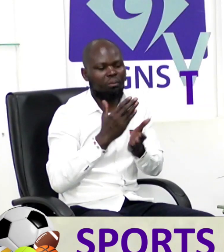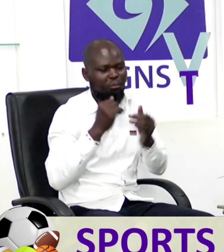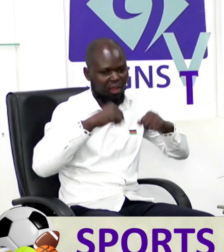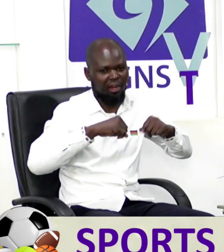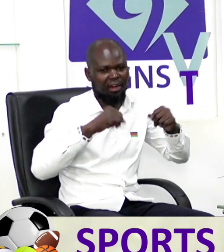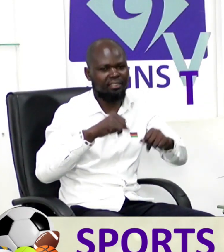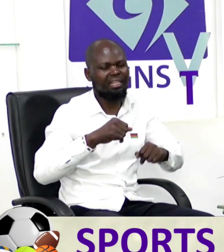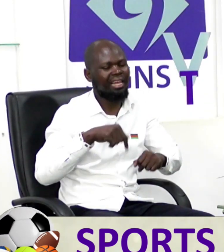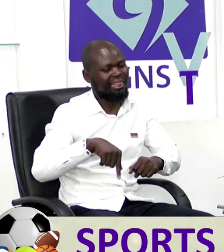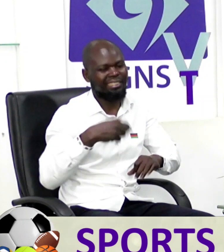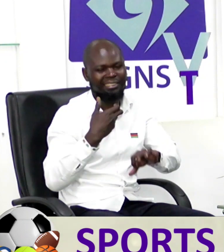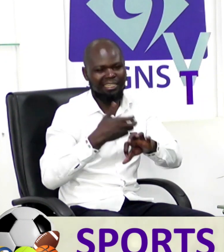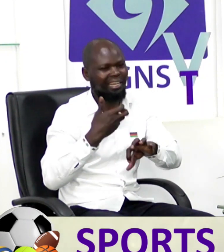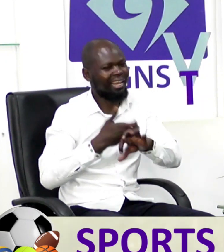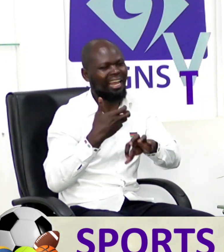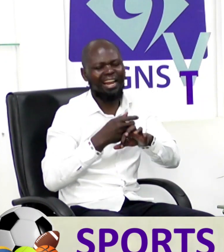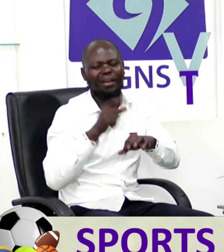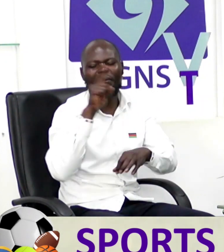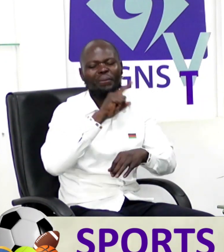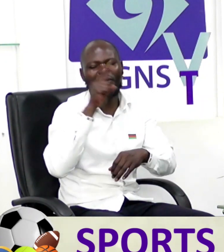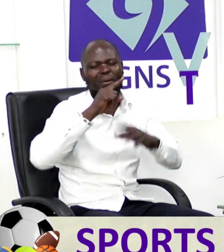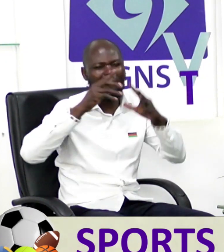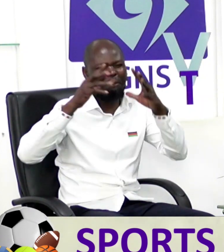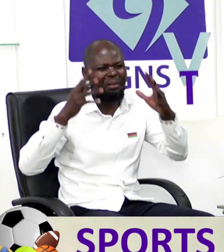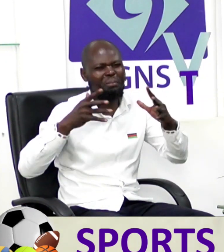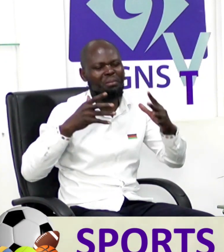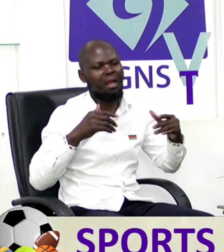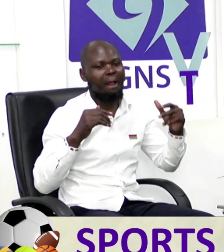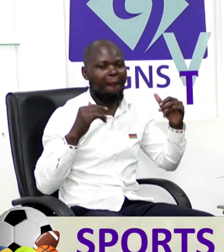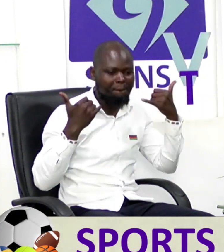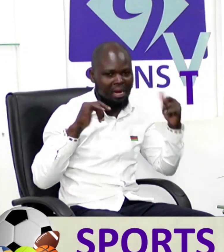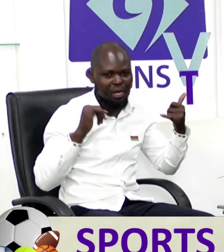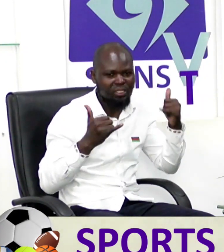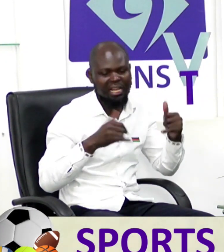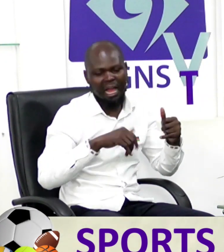Okay. Thank you very much for those insights, and I really agree with you, because it's really tough.